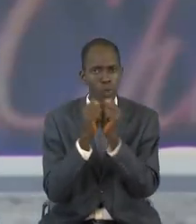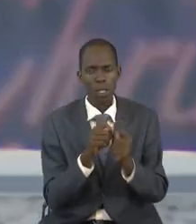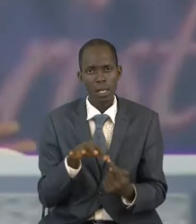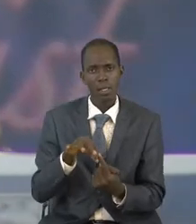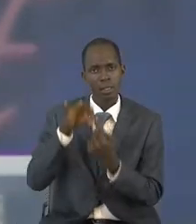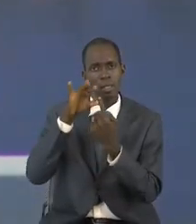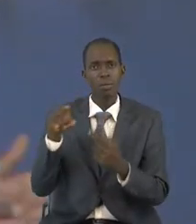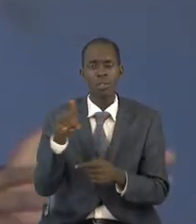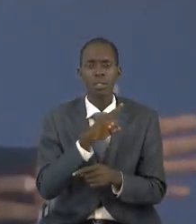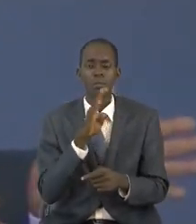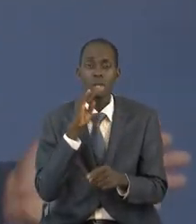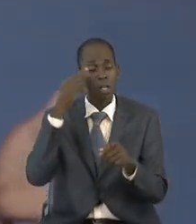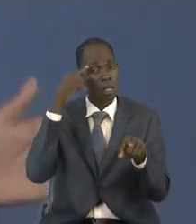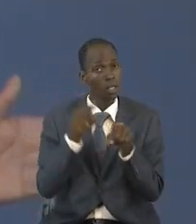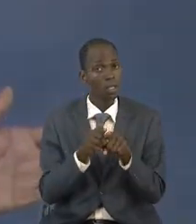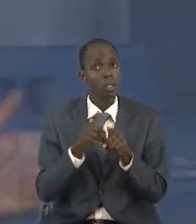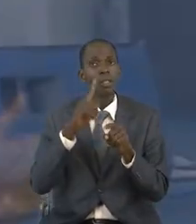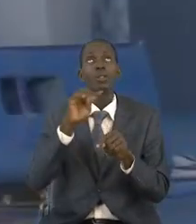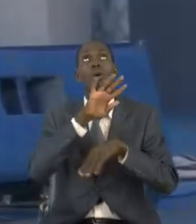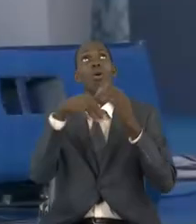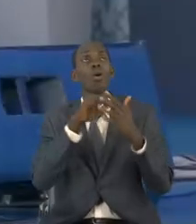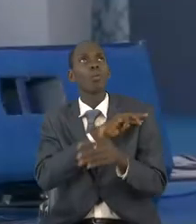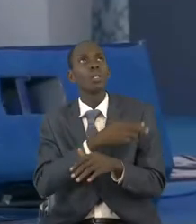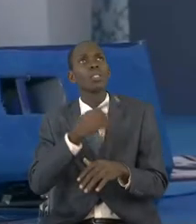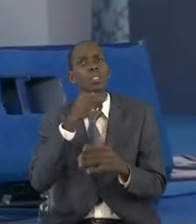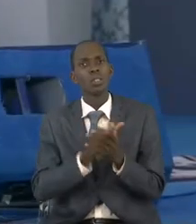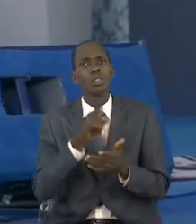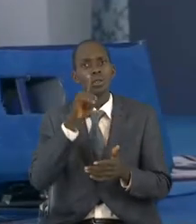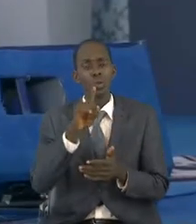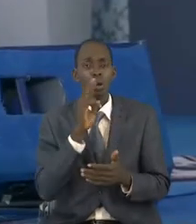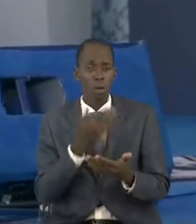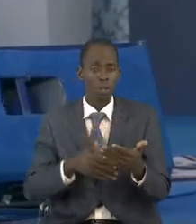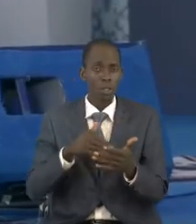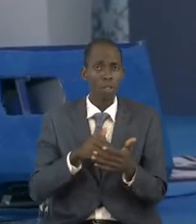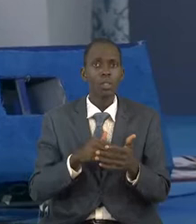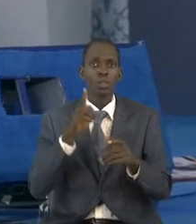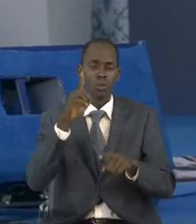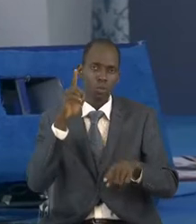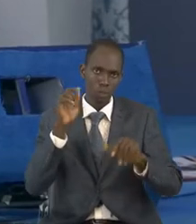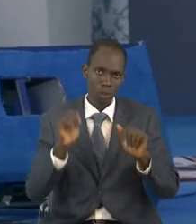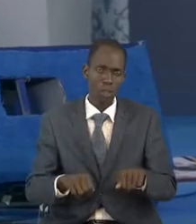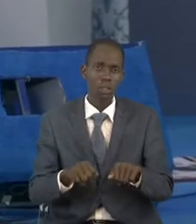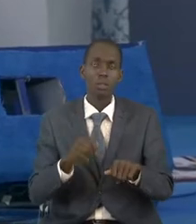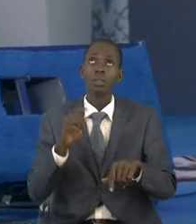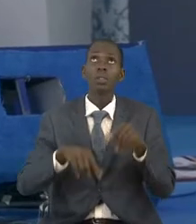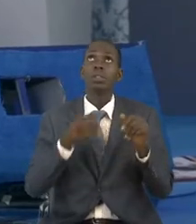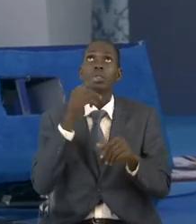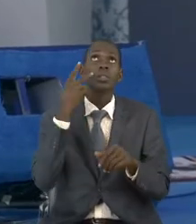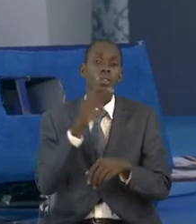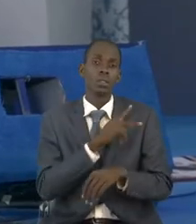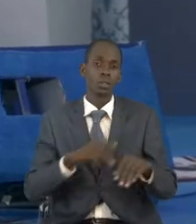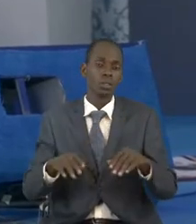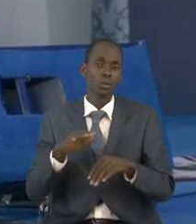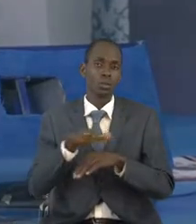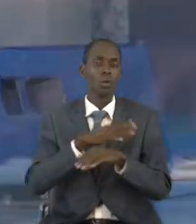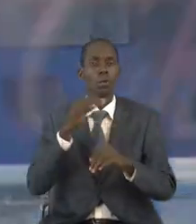says, except you are born again, you cannot see the kingdom of God. Can two walk together except they be agreed? The Almighty